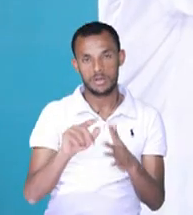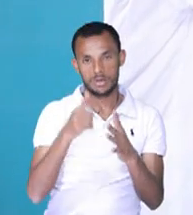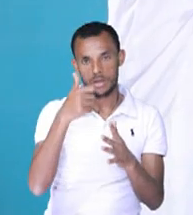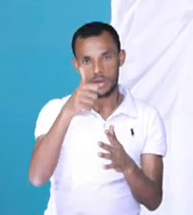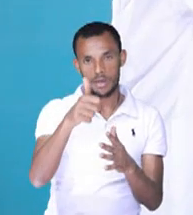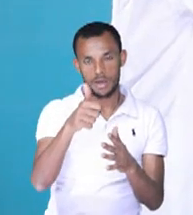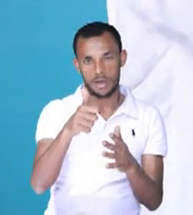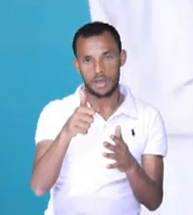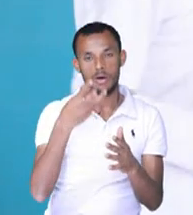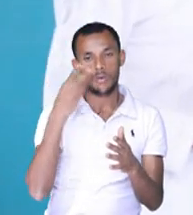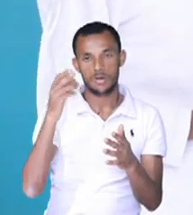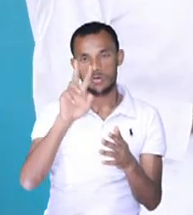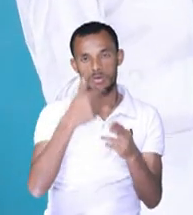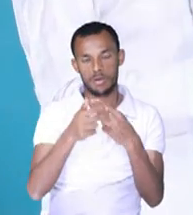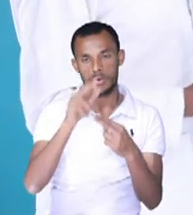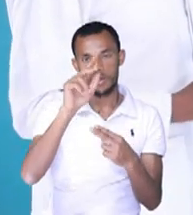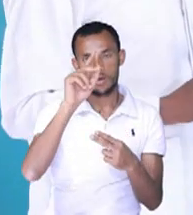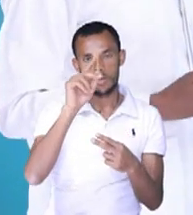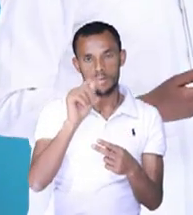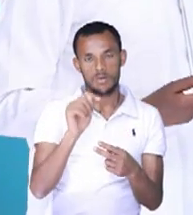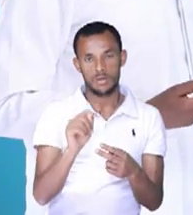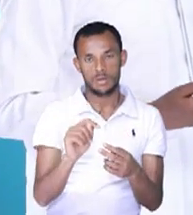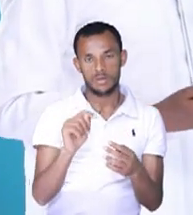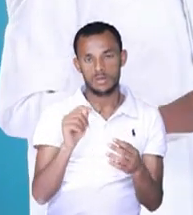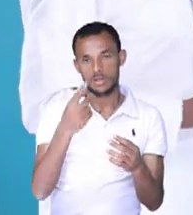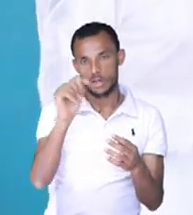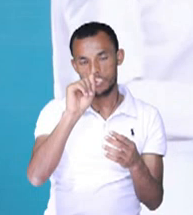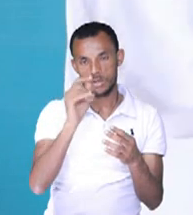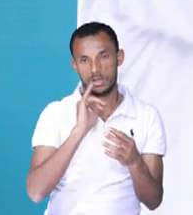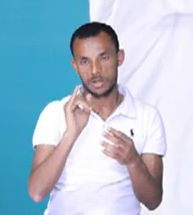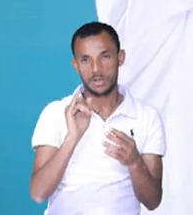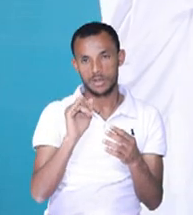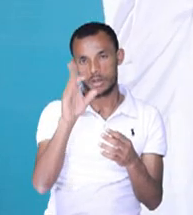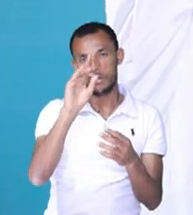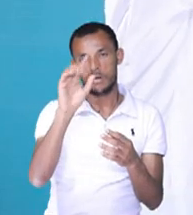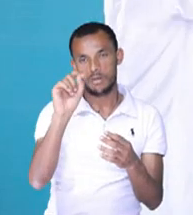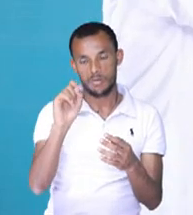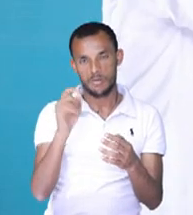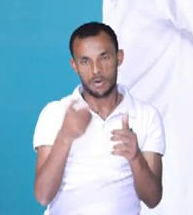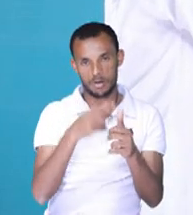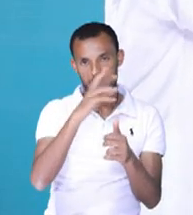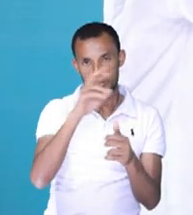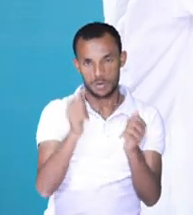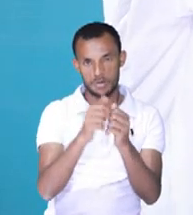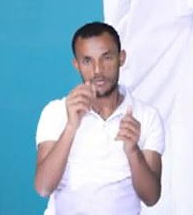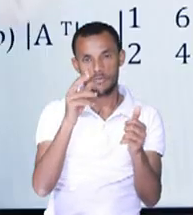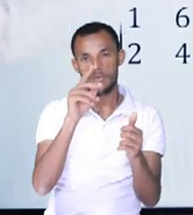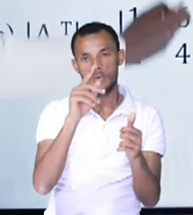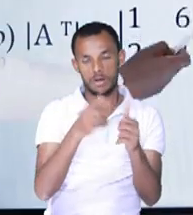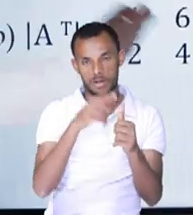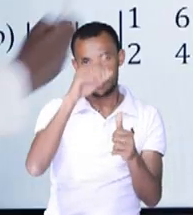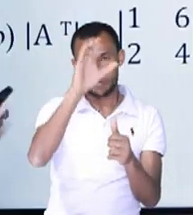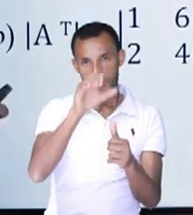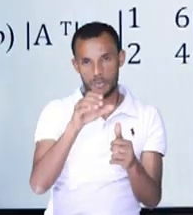Since A it was this matrix, 2 by 2, the transpose also it will be a 2 by 2 matrix. What is the determinant? First row will be first column, second